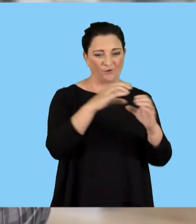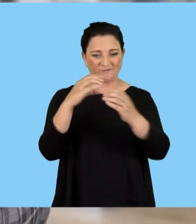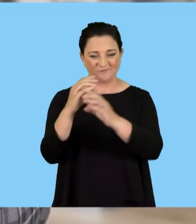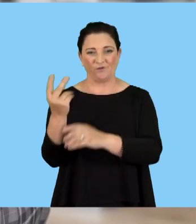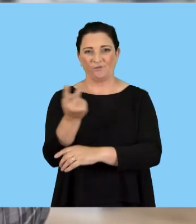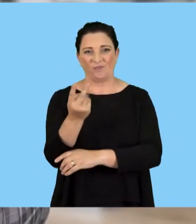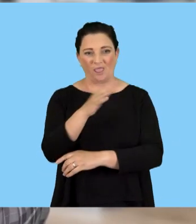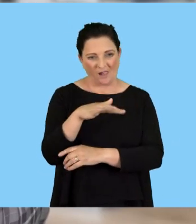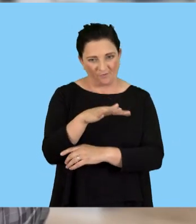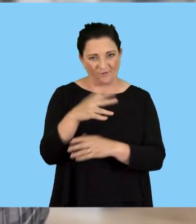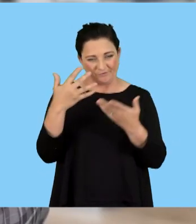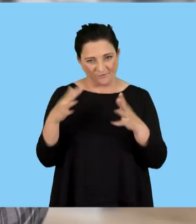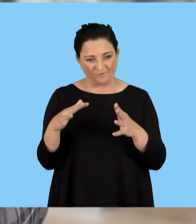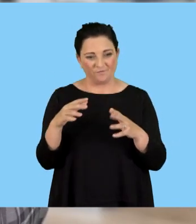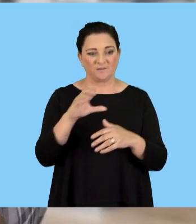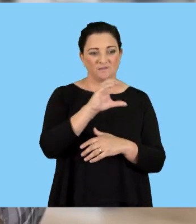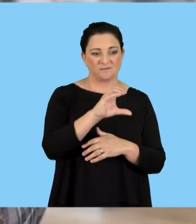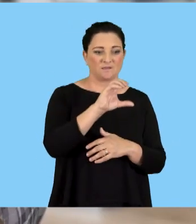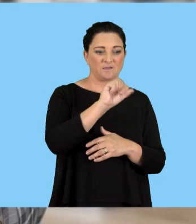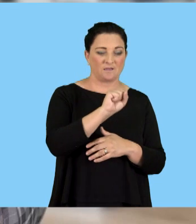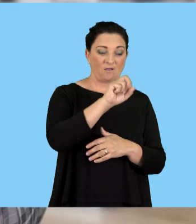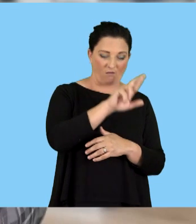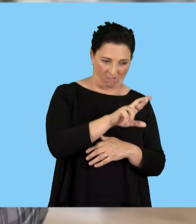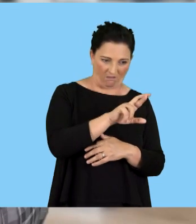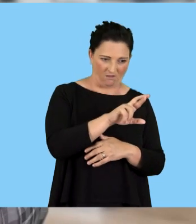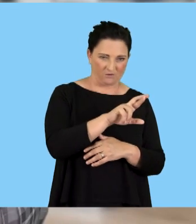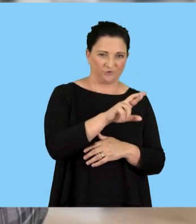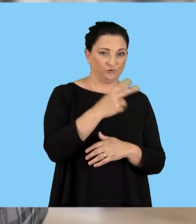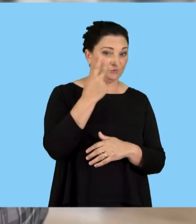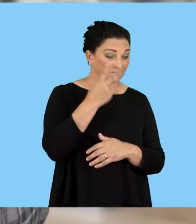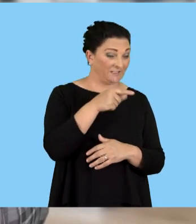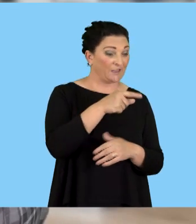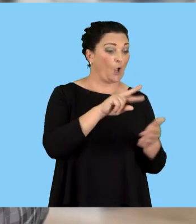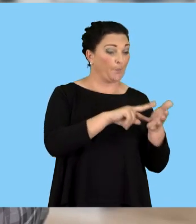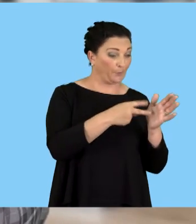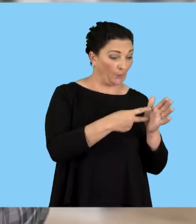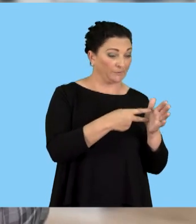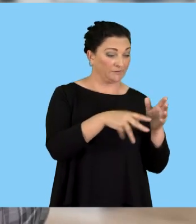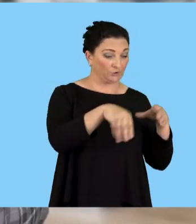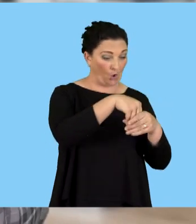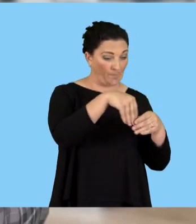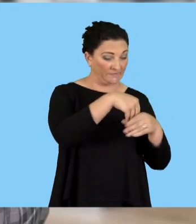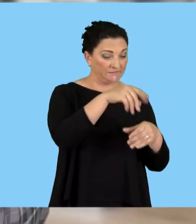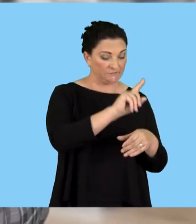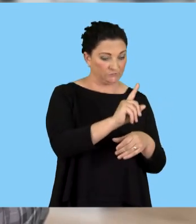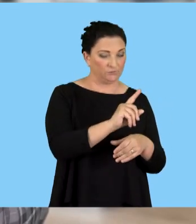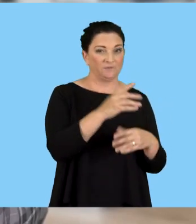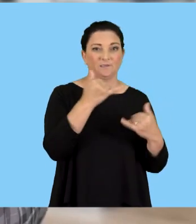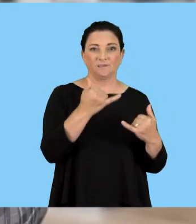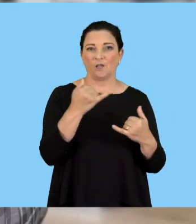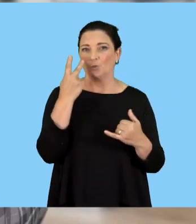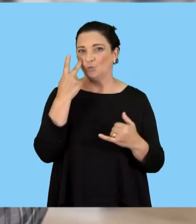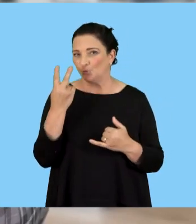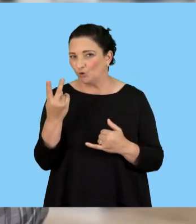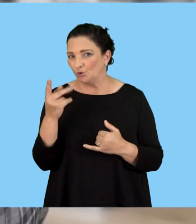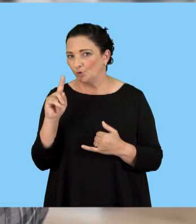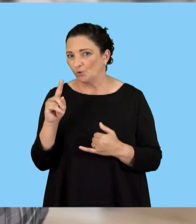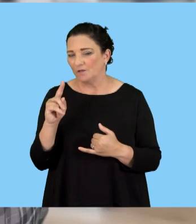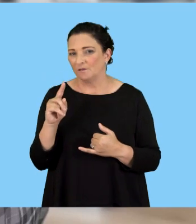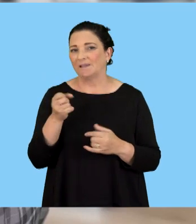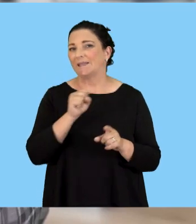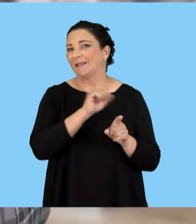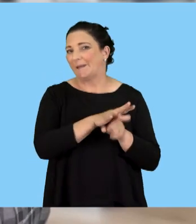So that is the end of our lesson. Remember, we looked into CSR and CSI. Then we looked into the examples of